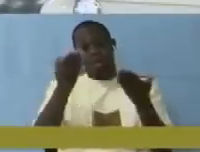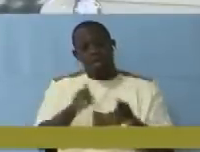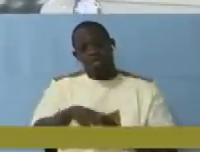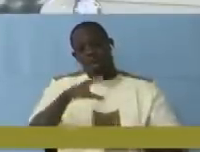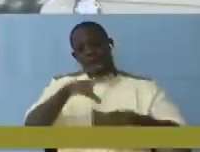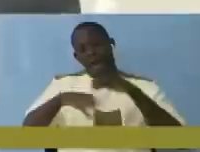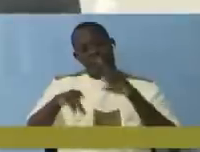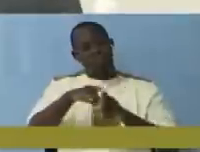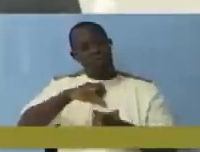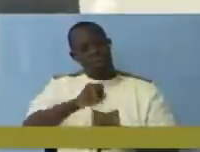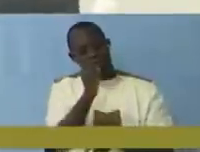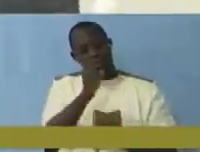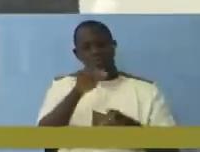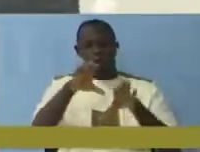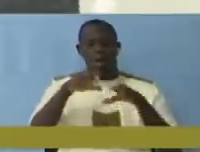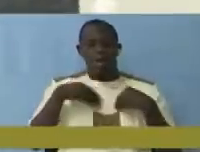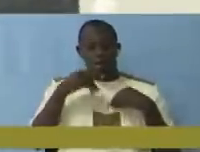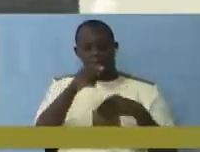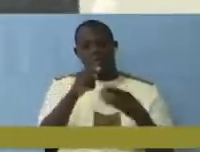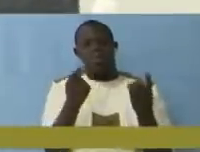are refusing to accept it.